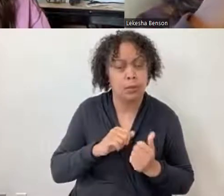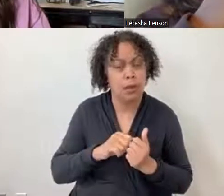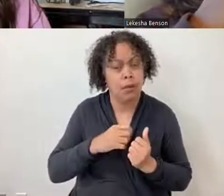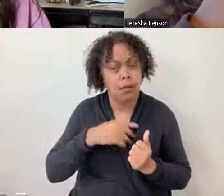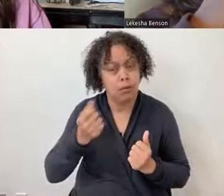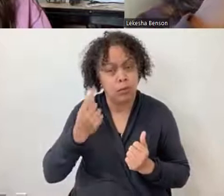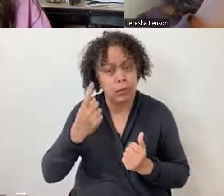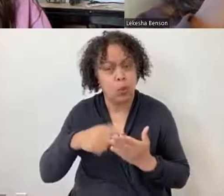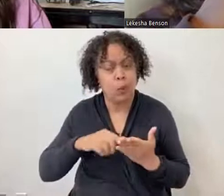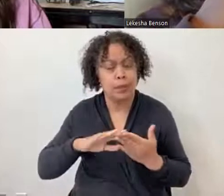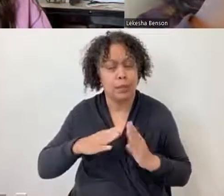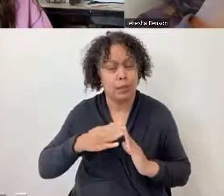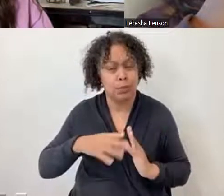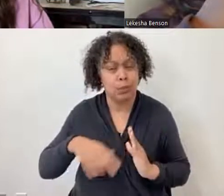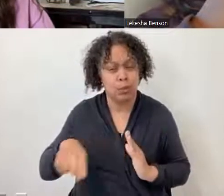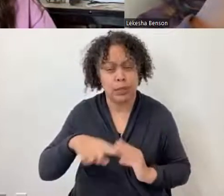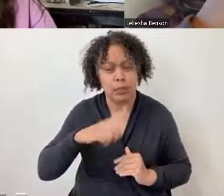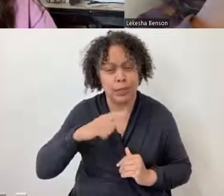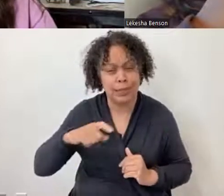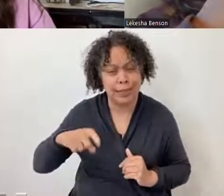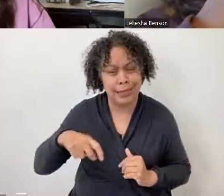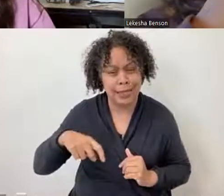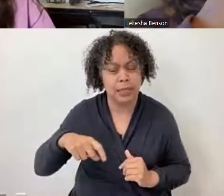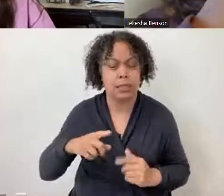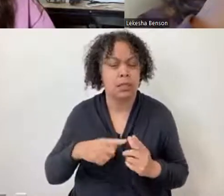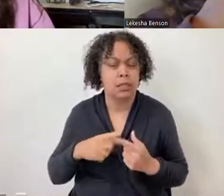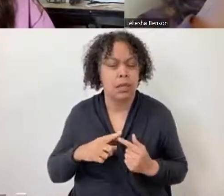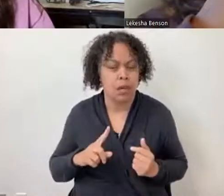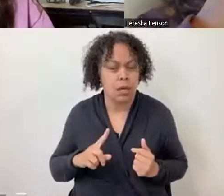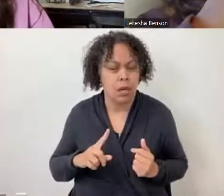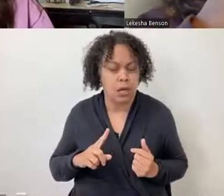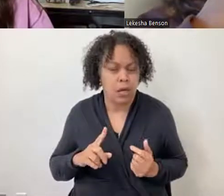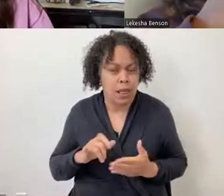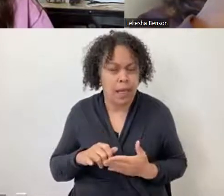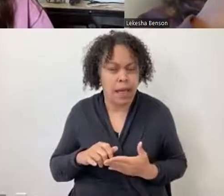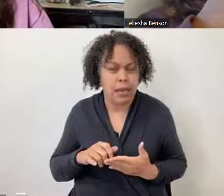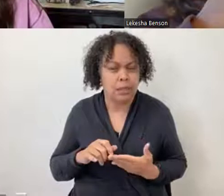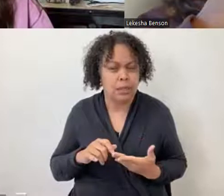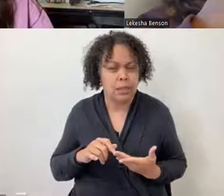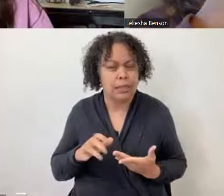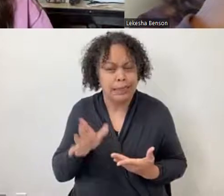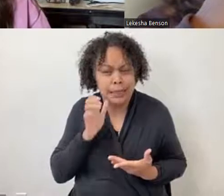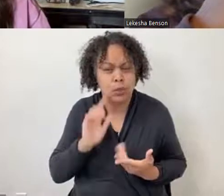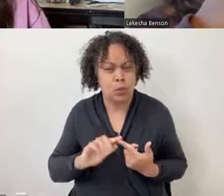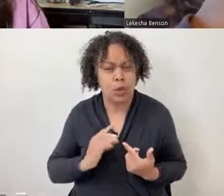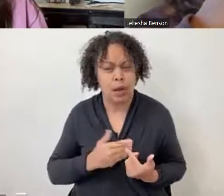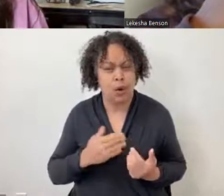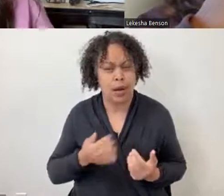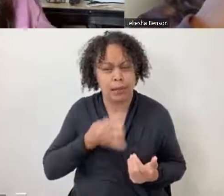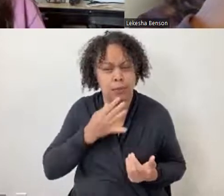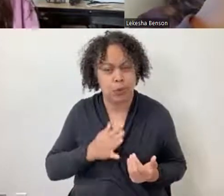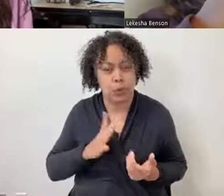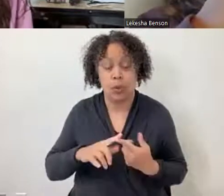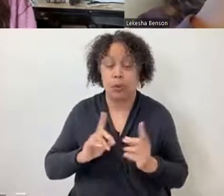what the community really need, and that only takes our experts. When people talk about education,